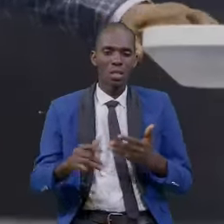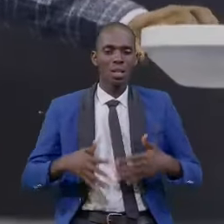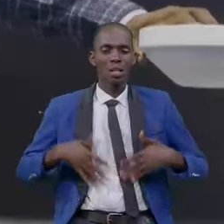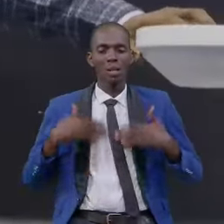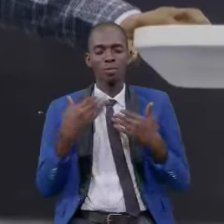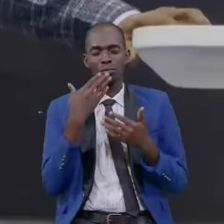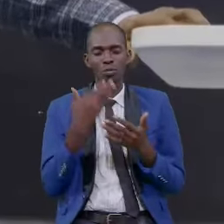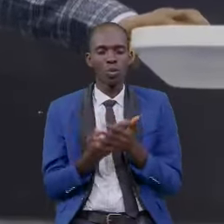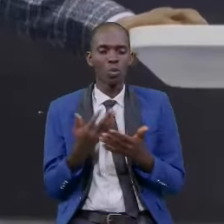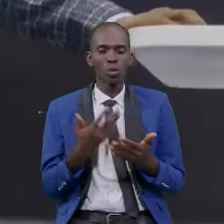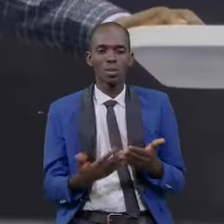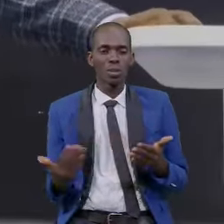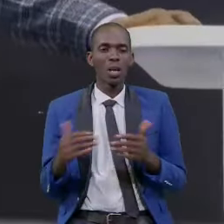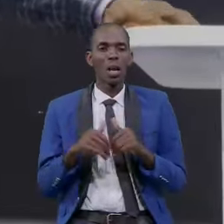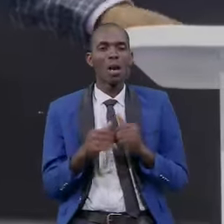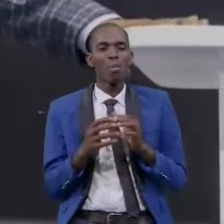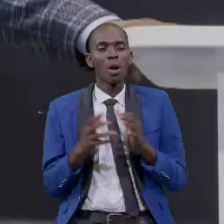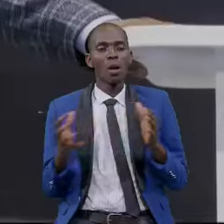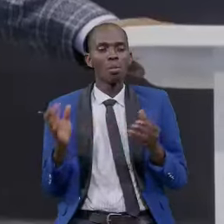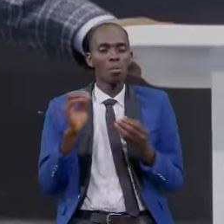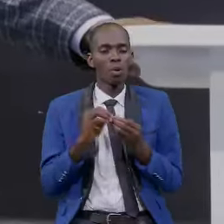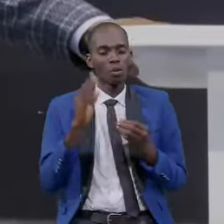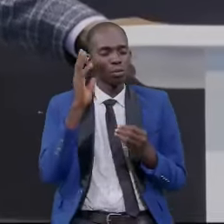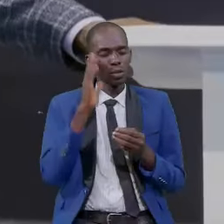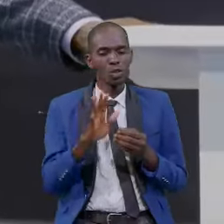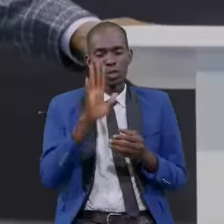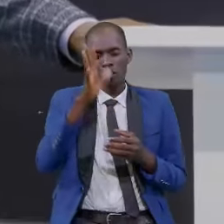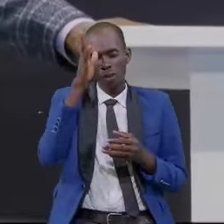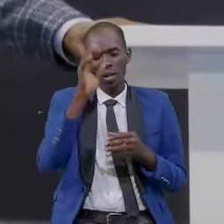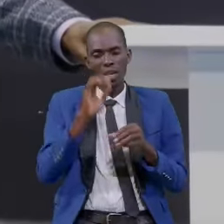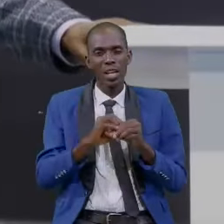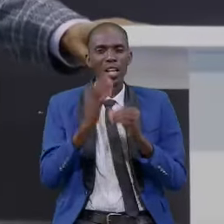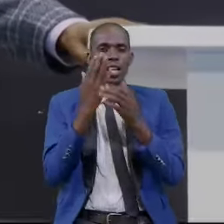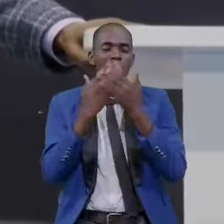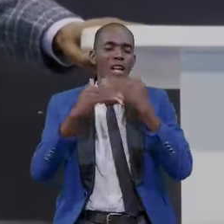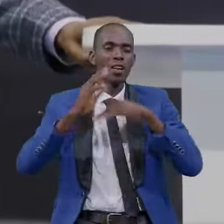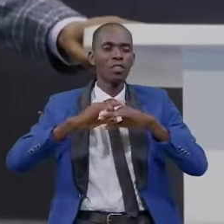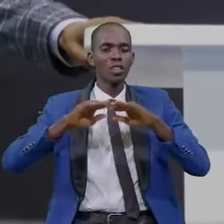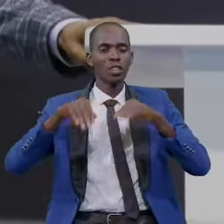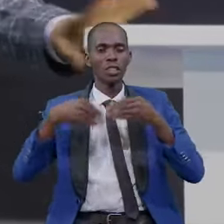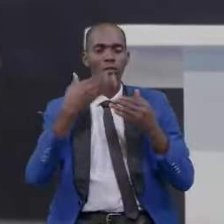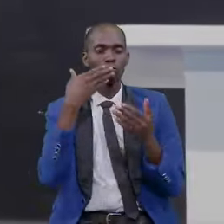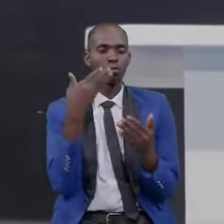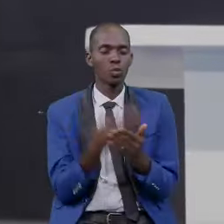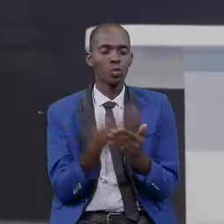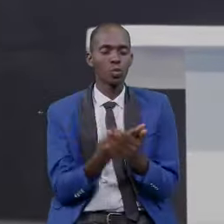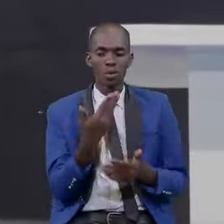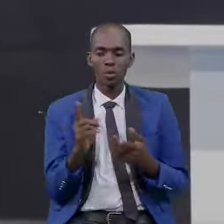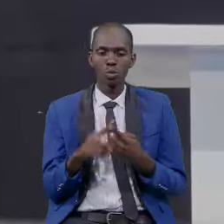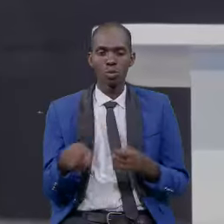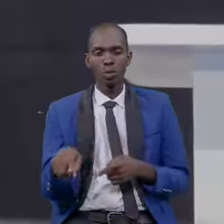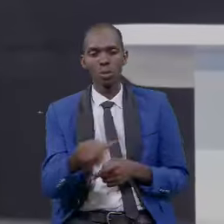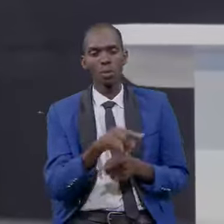more shall your Father who is in heaven give good things to them that ask him.